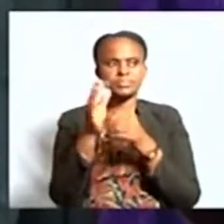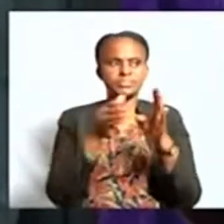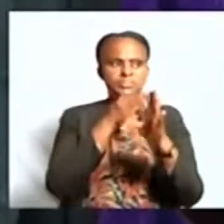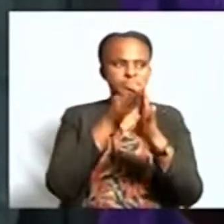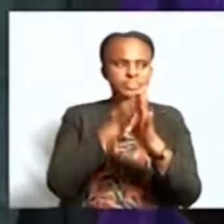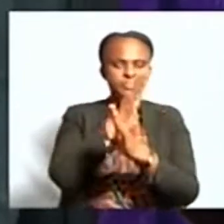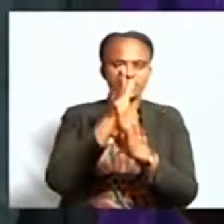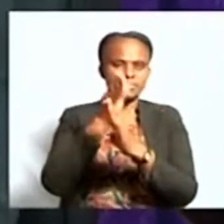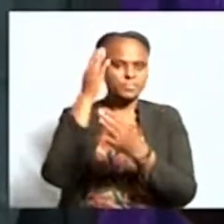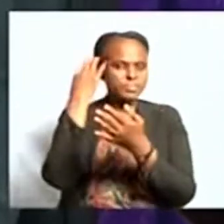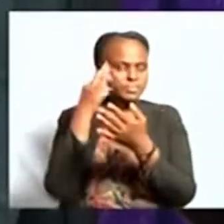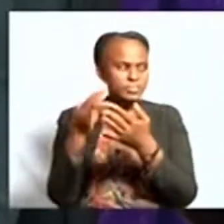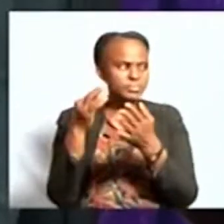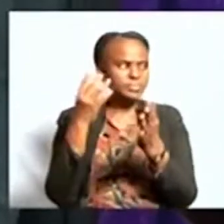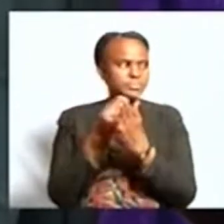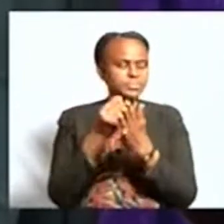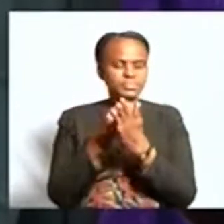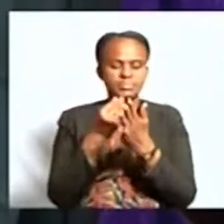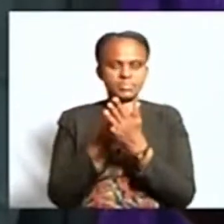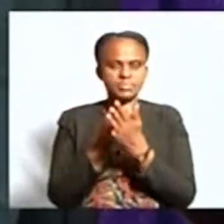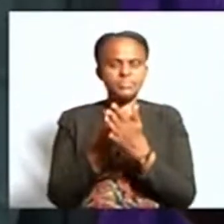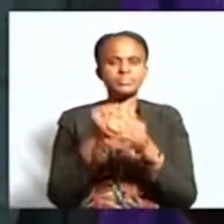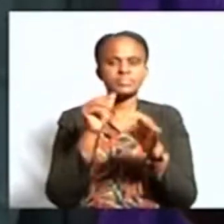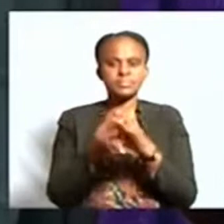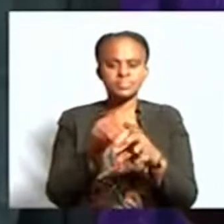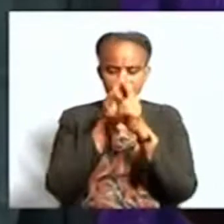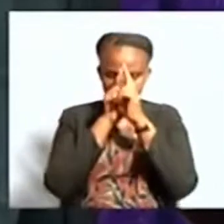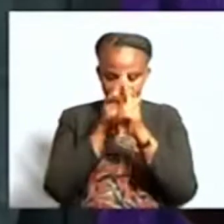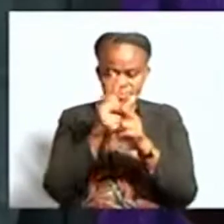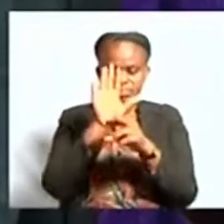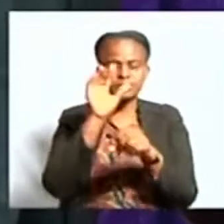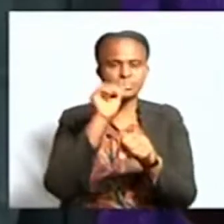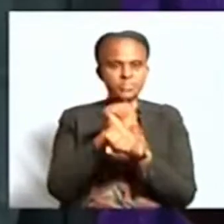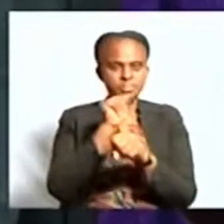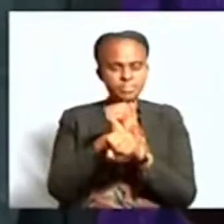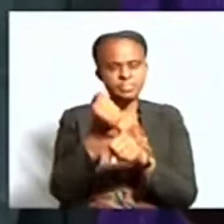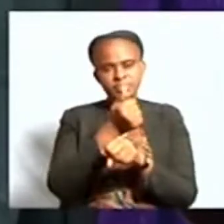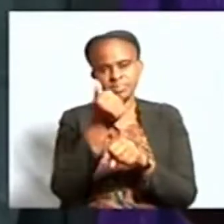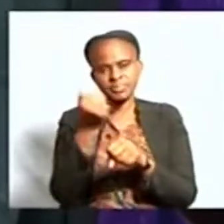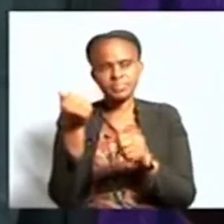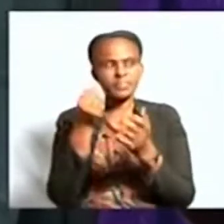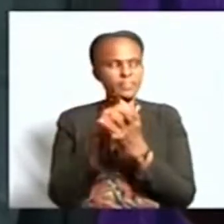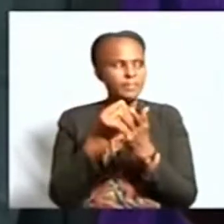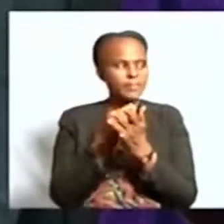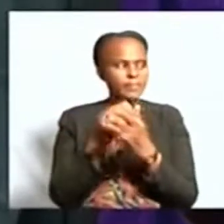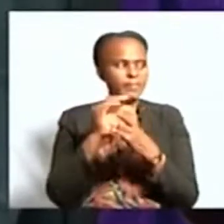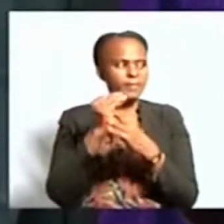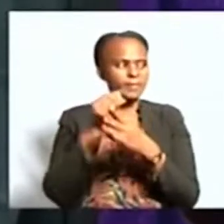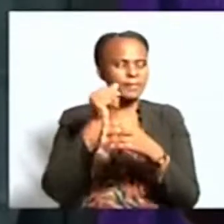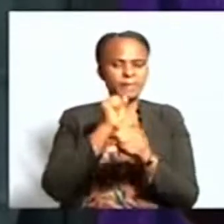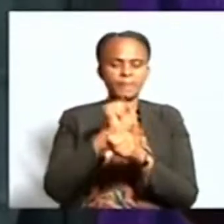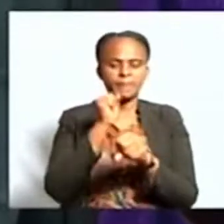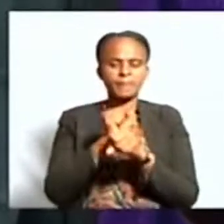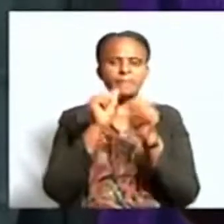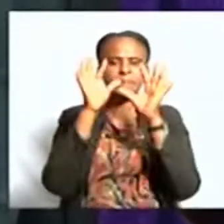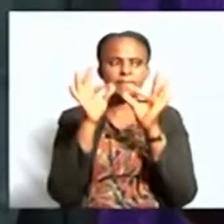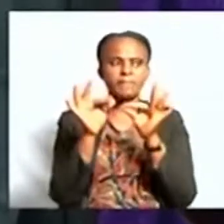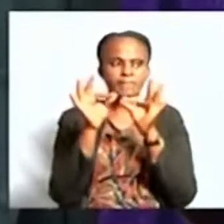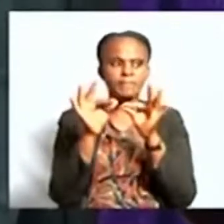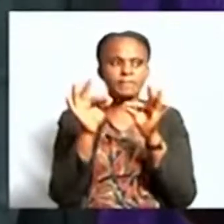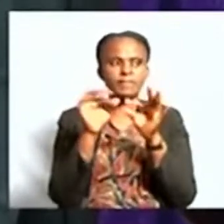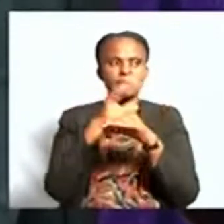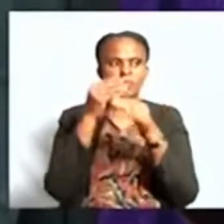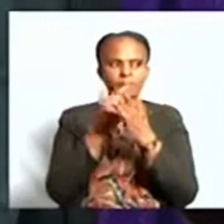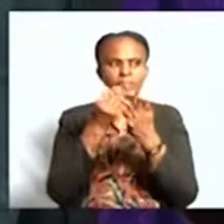the Secretary to the Treasury in respect of the operation of any fund or working account, all